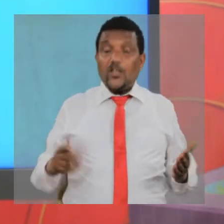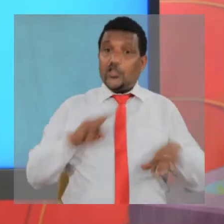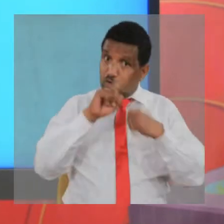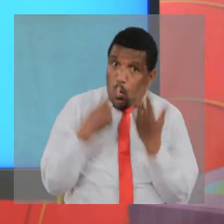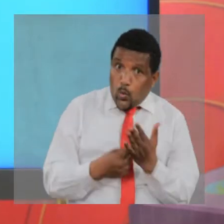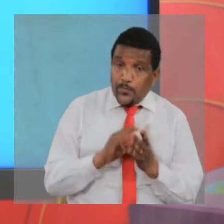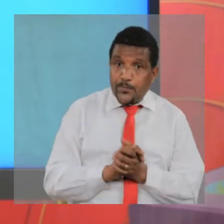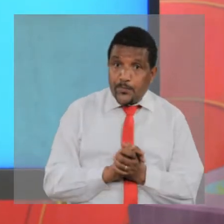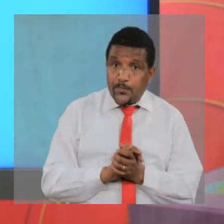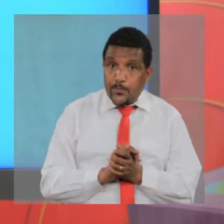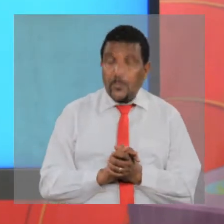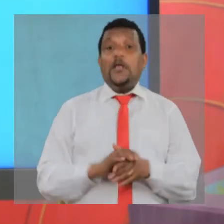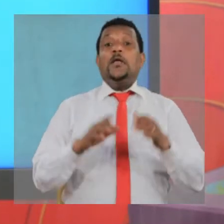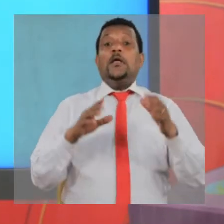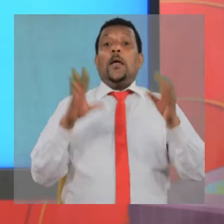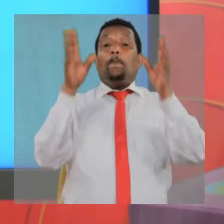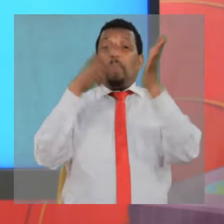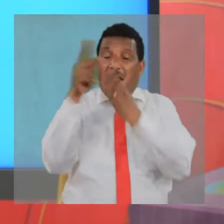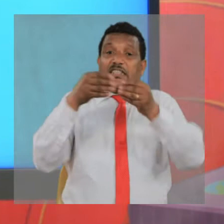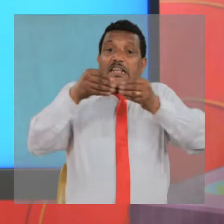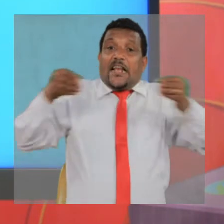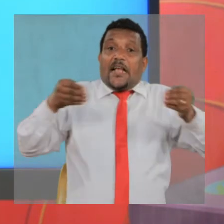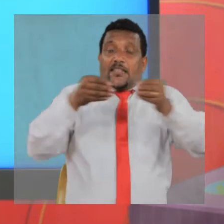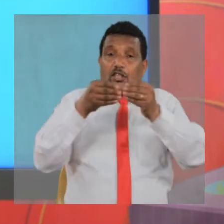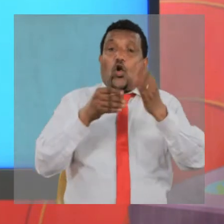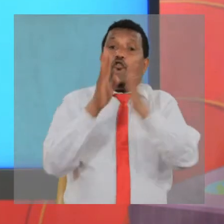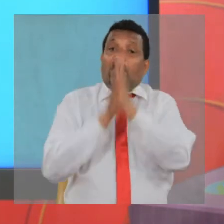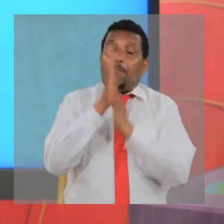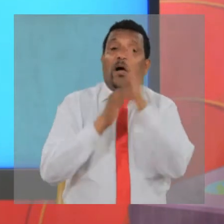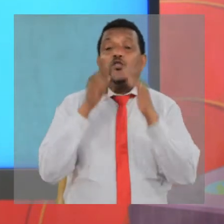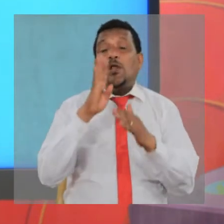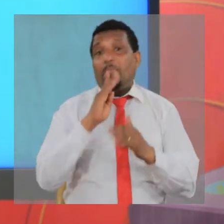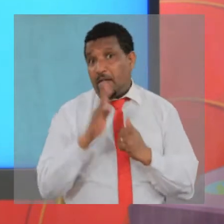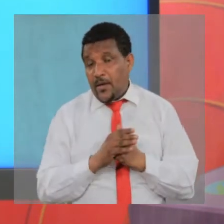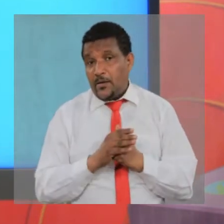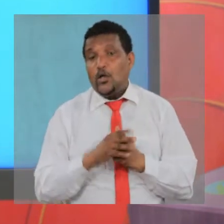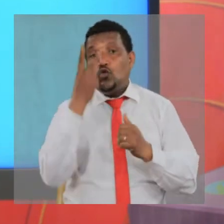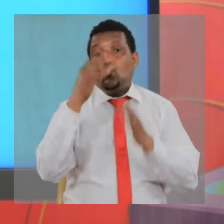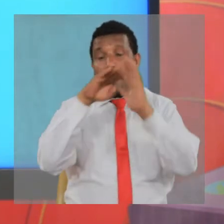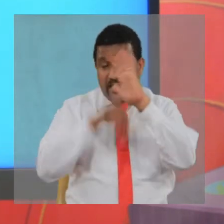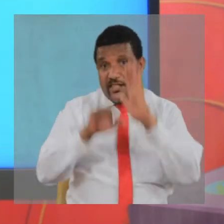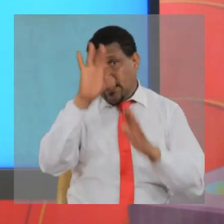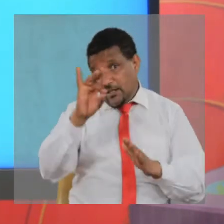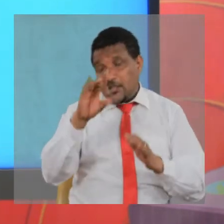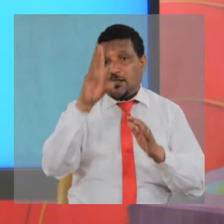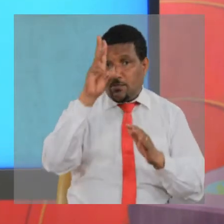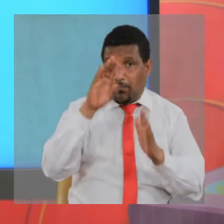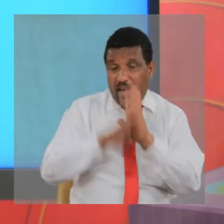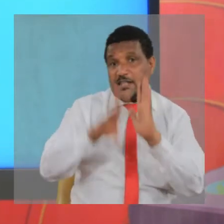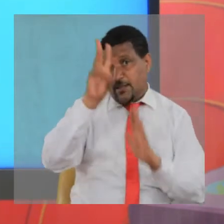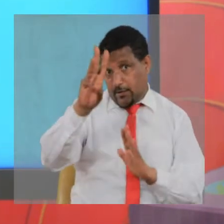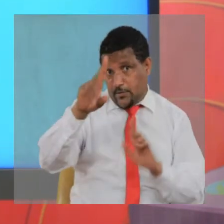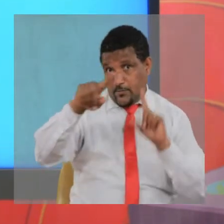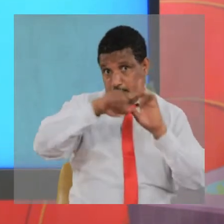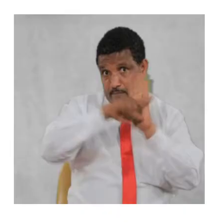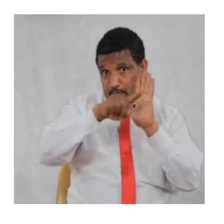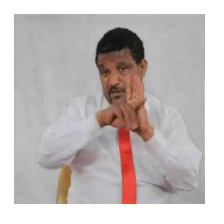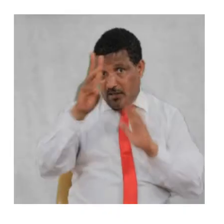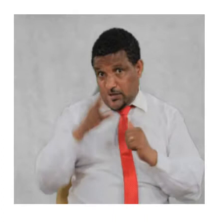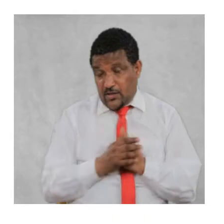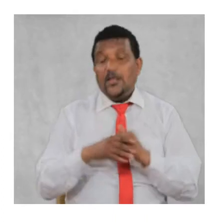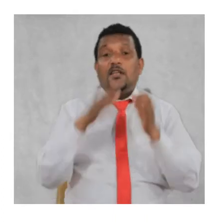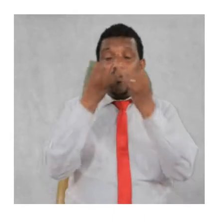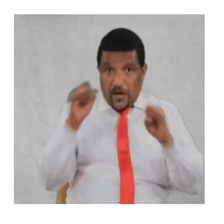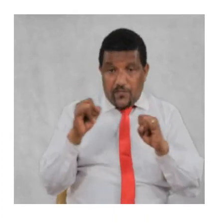So the price elasticity of demand will be 2 minus 8 is minus 6, divided by